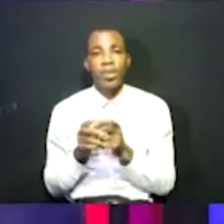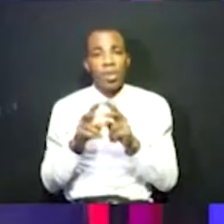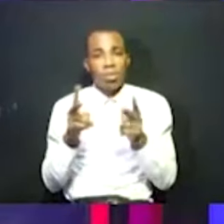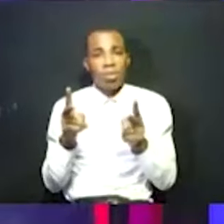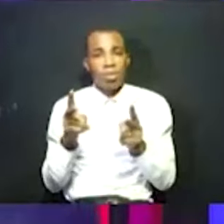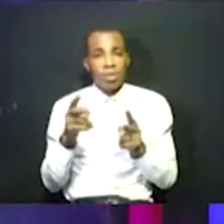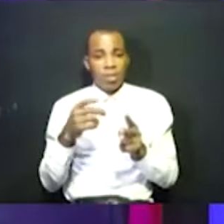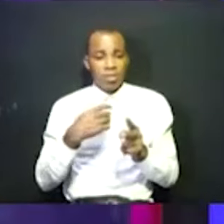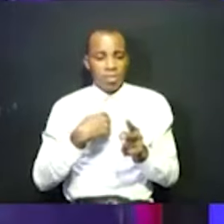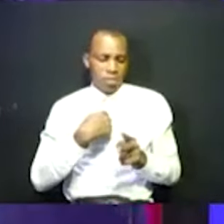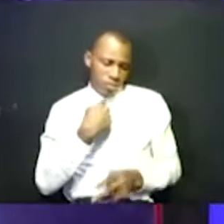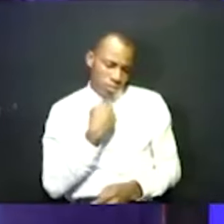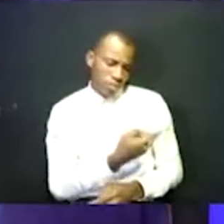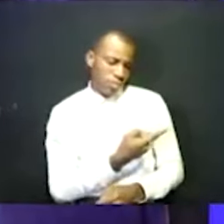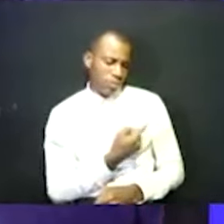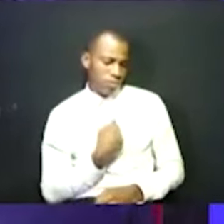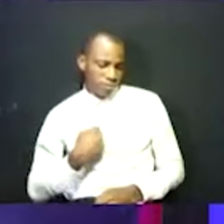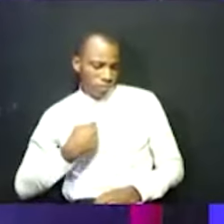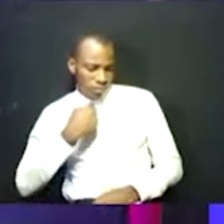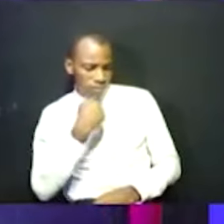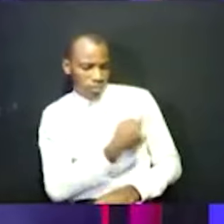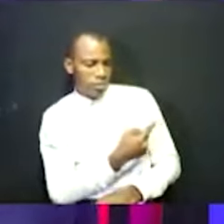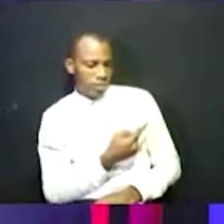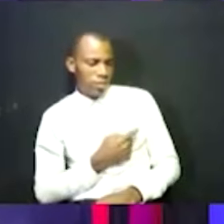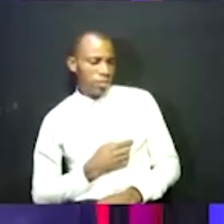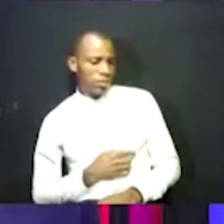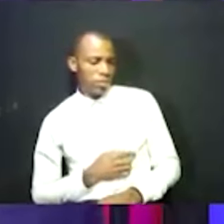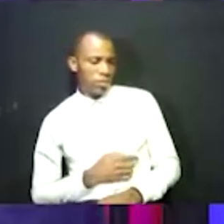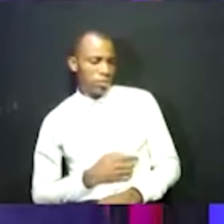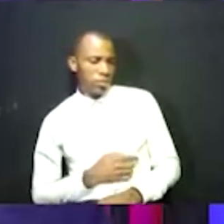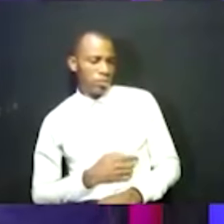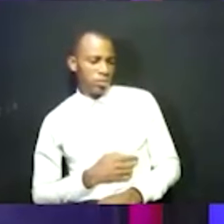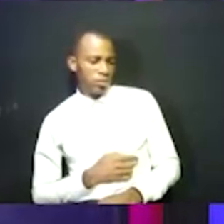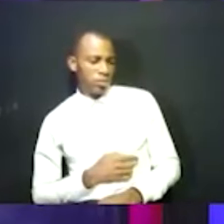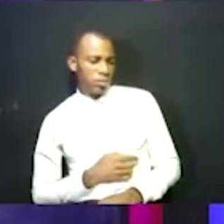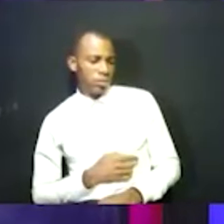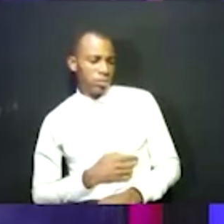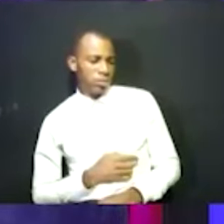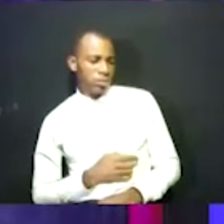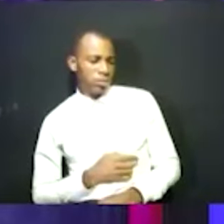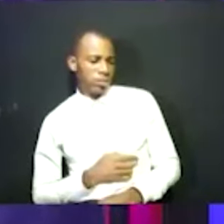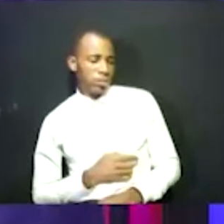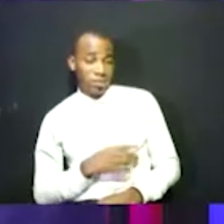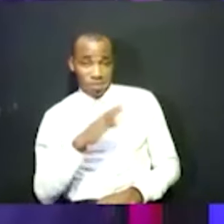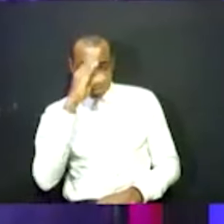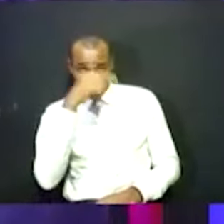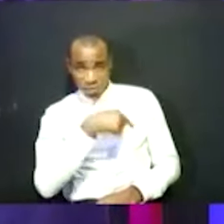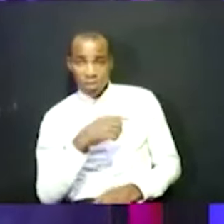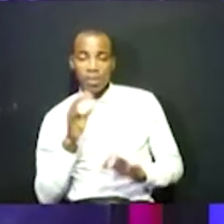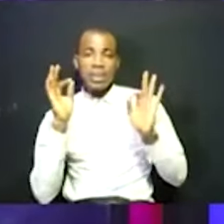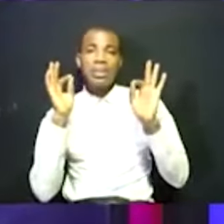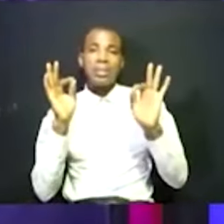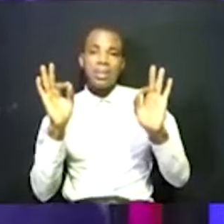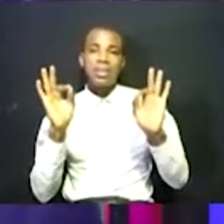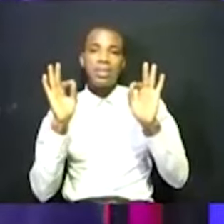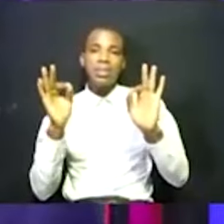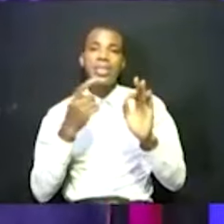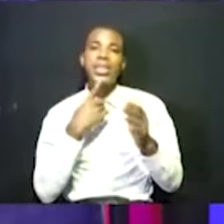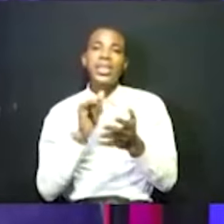trying to give an excuse for people to dwell in rotten marriages.